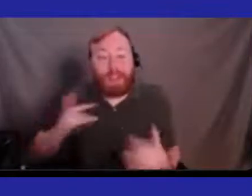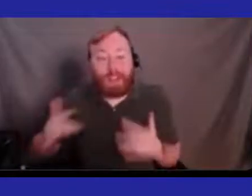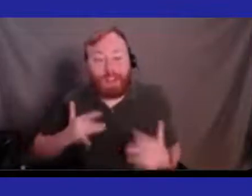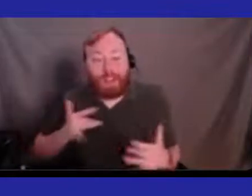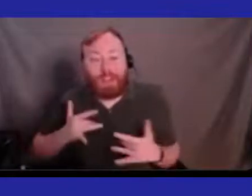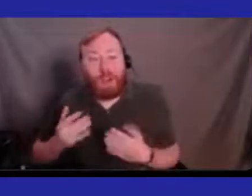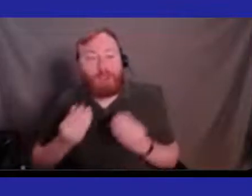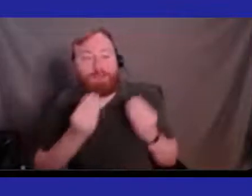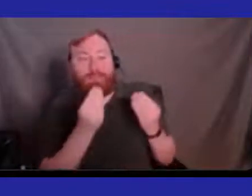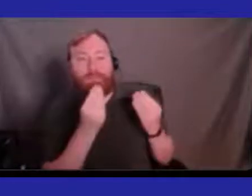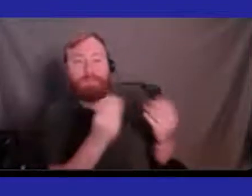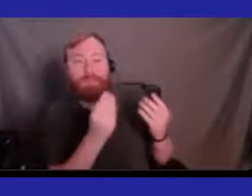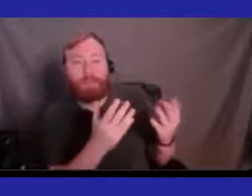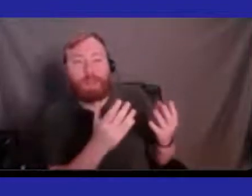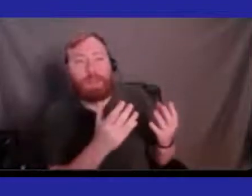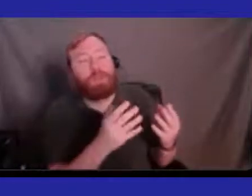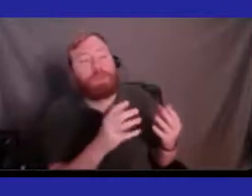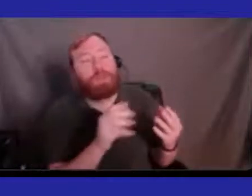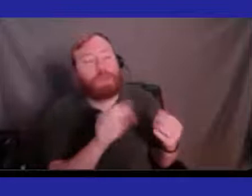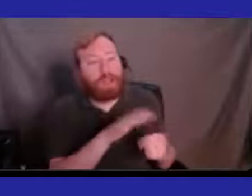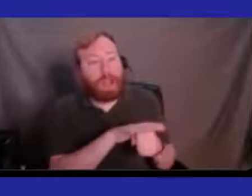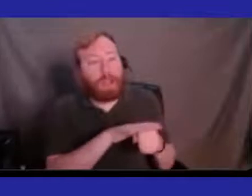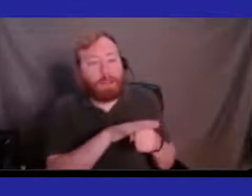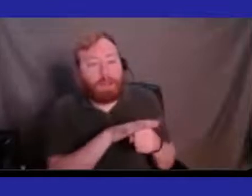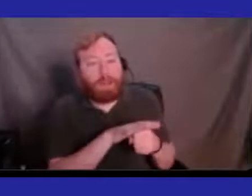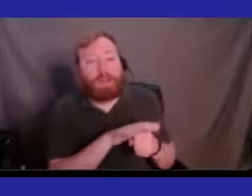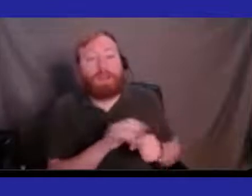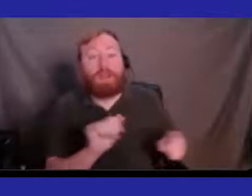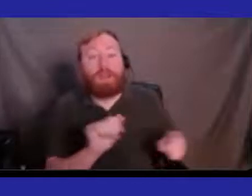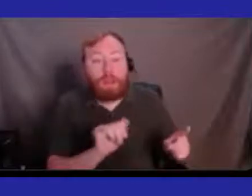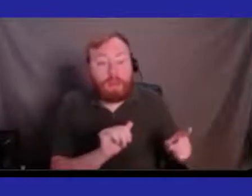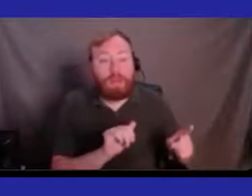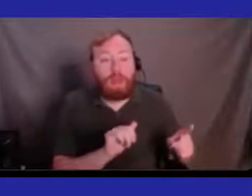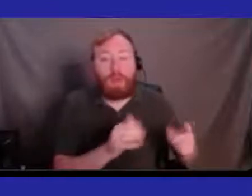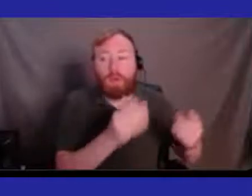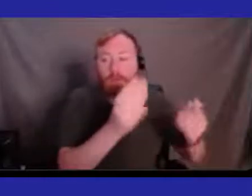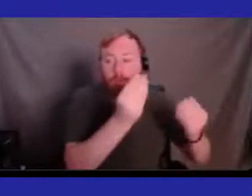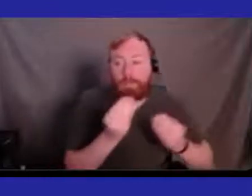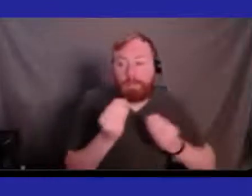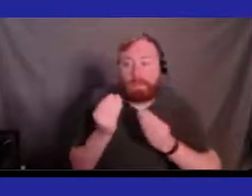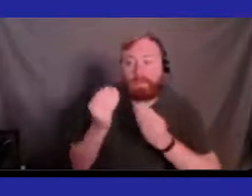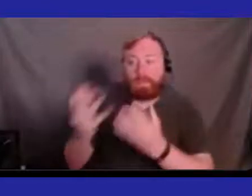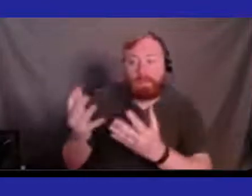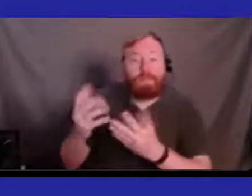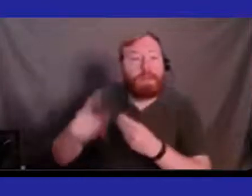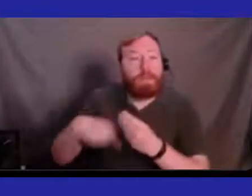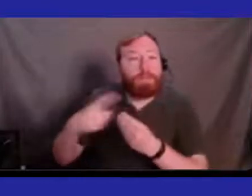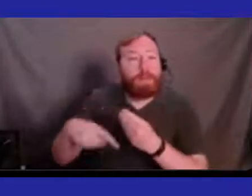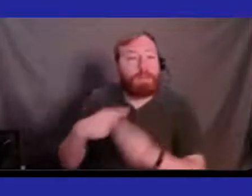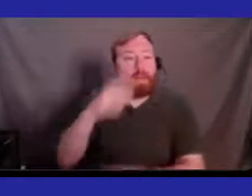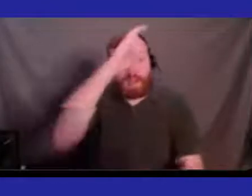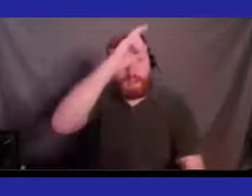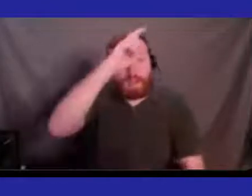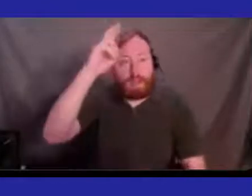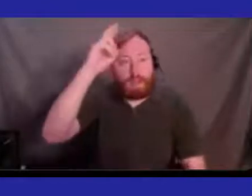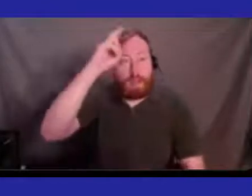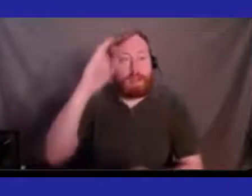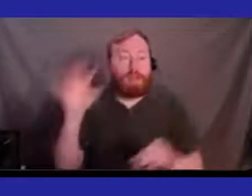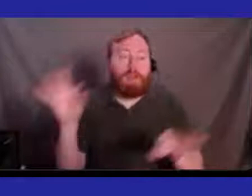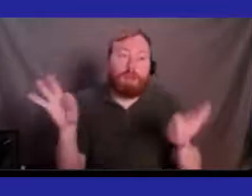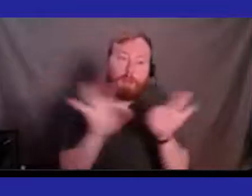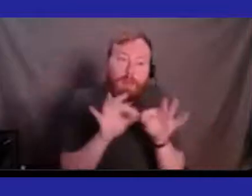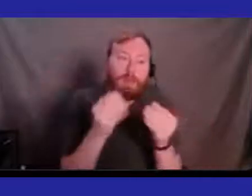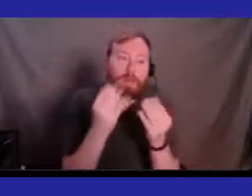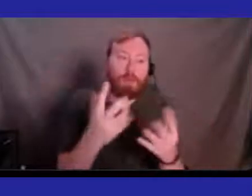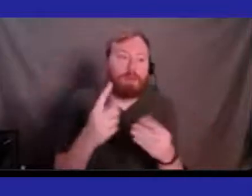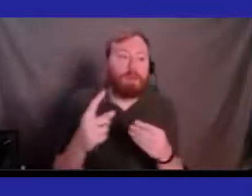residents information about what's going on in the hospitals. And I have to tell you that I've been a member